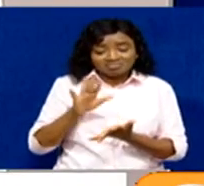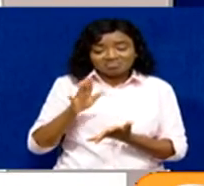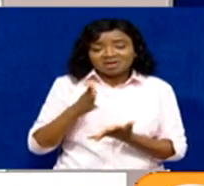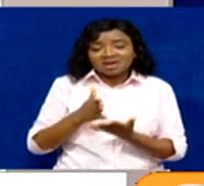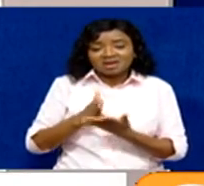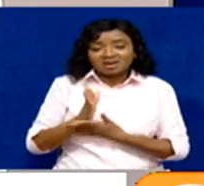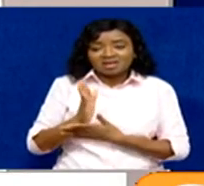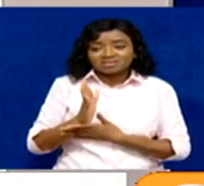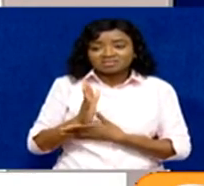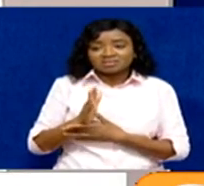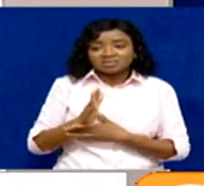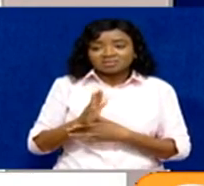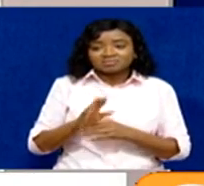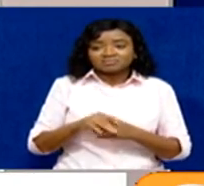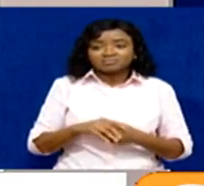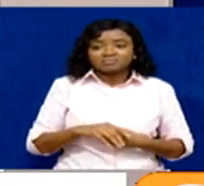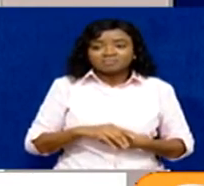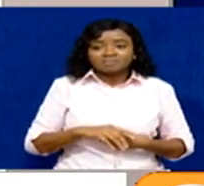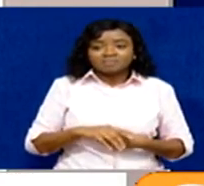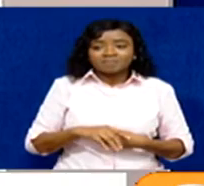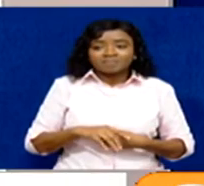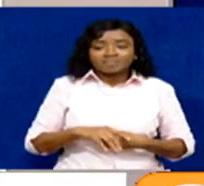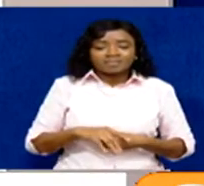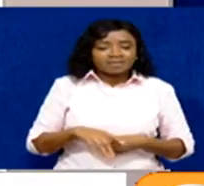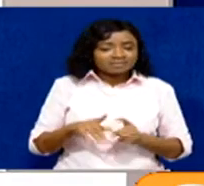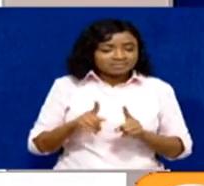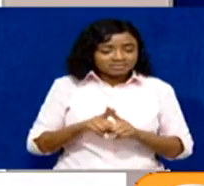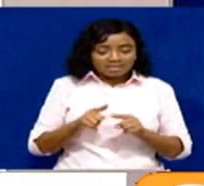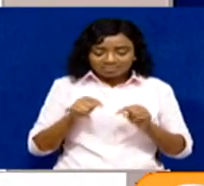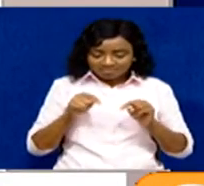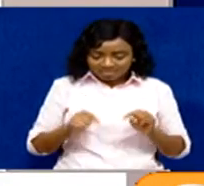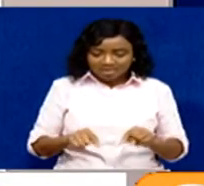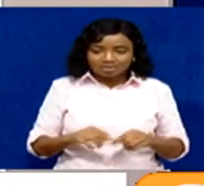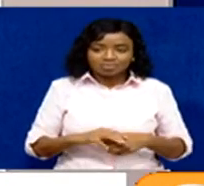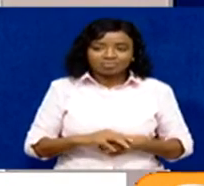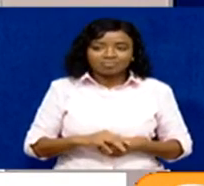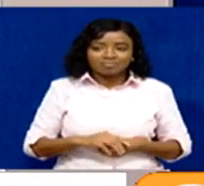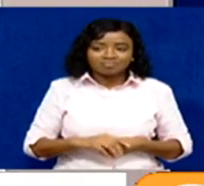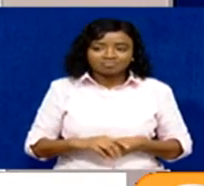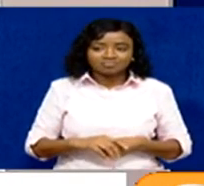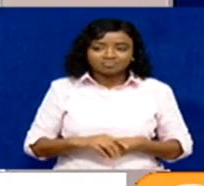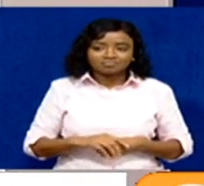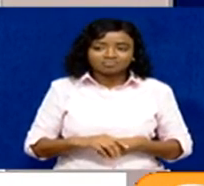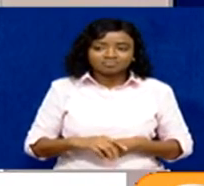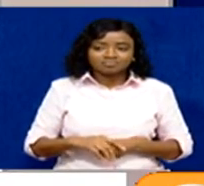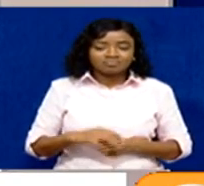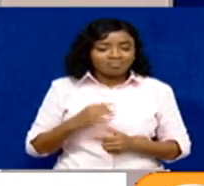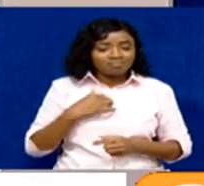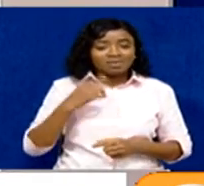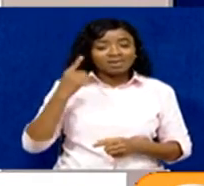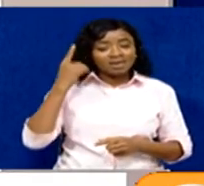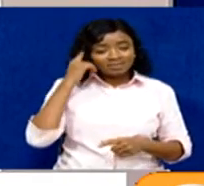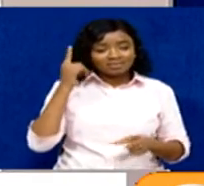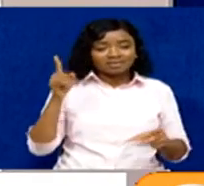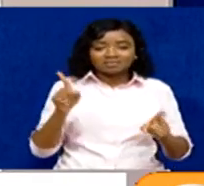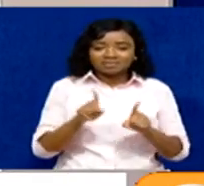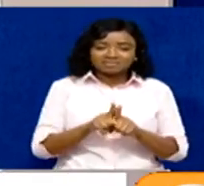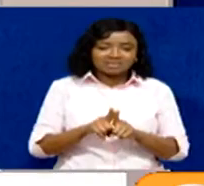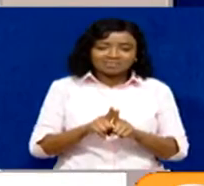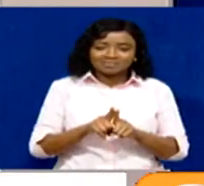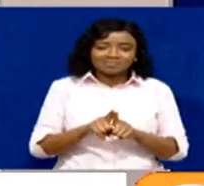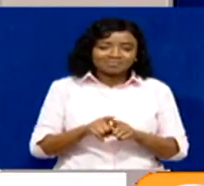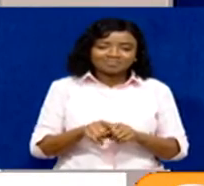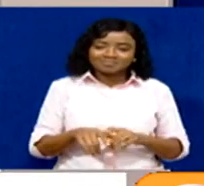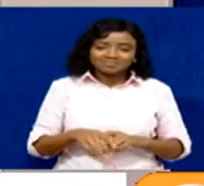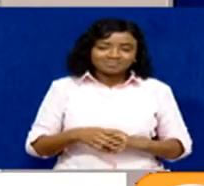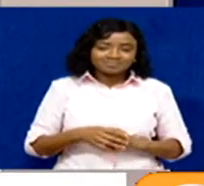eventually there was an issue. Even now, again, I think the same, that you can't, it's